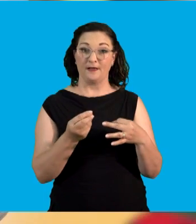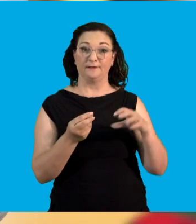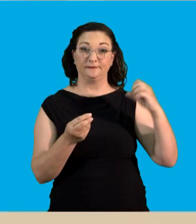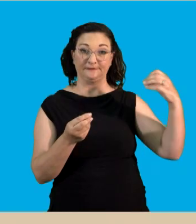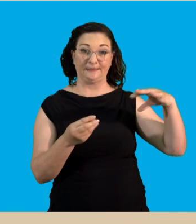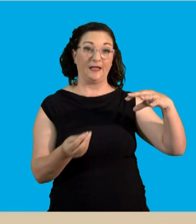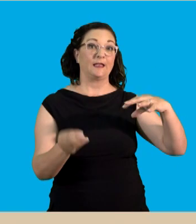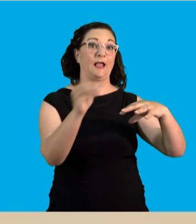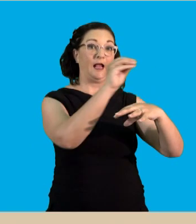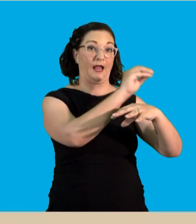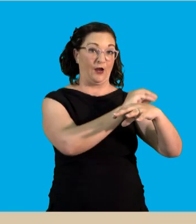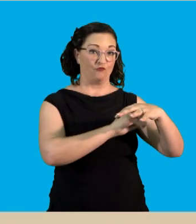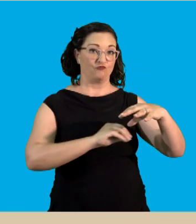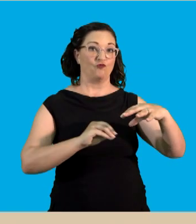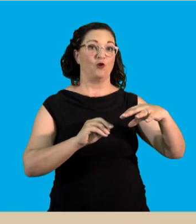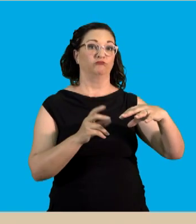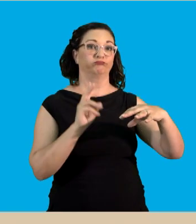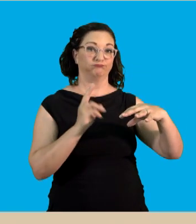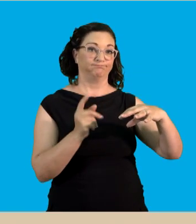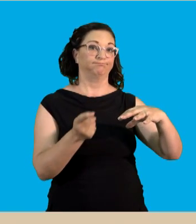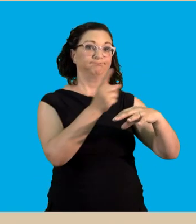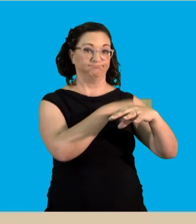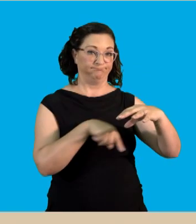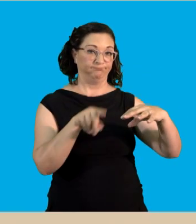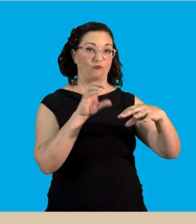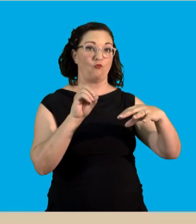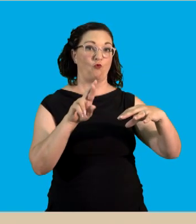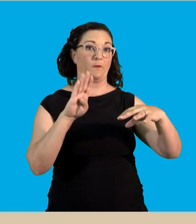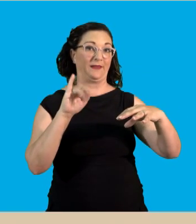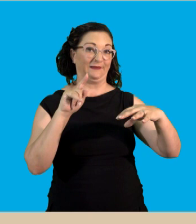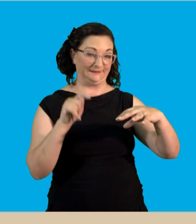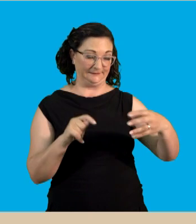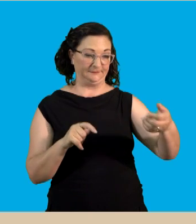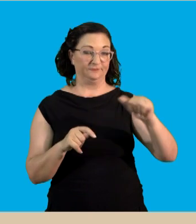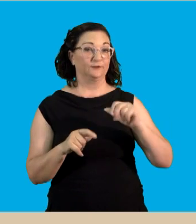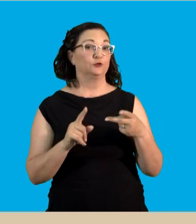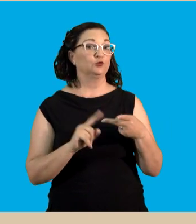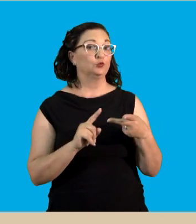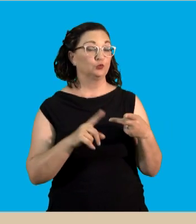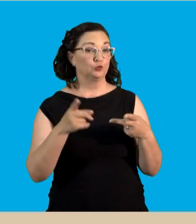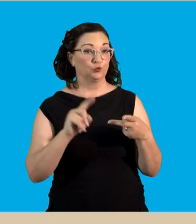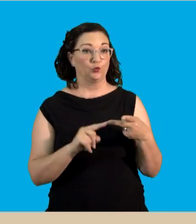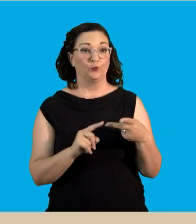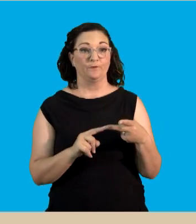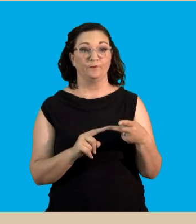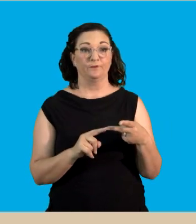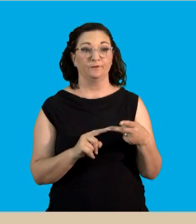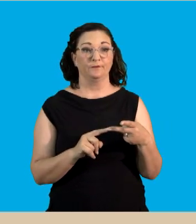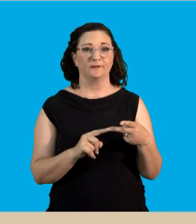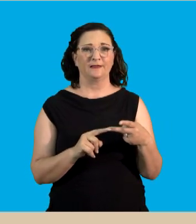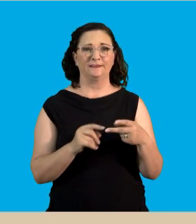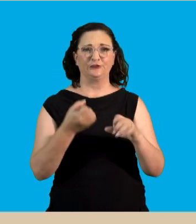to travel around the sun in a regular circular path called an orbit. And two, it should be